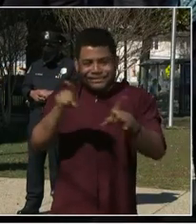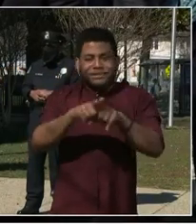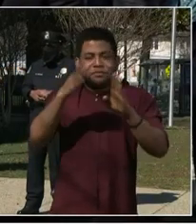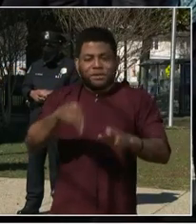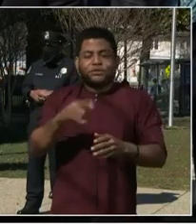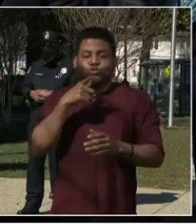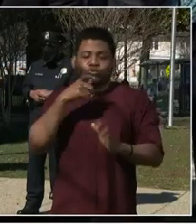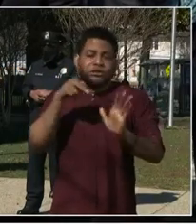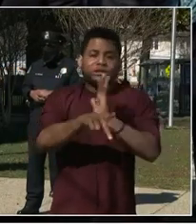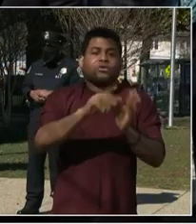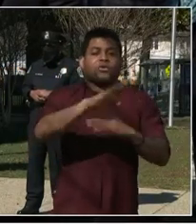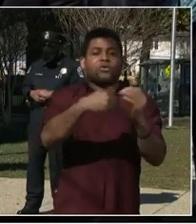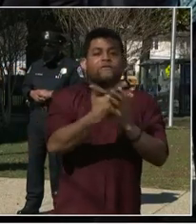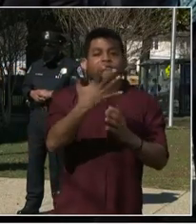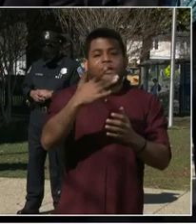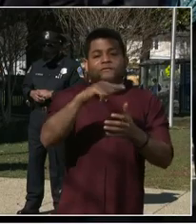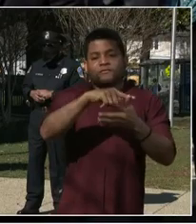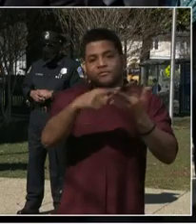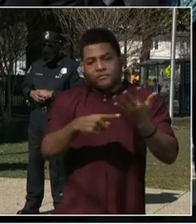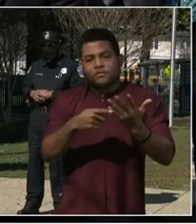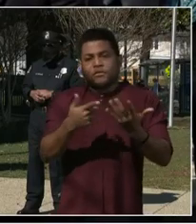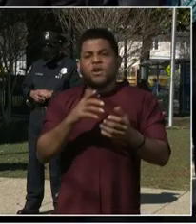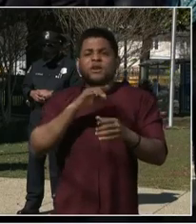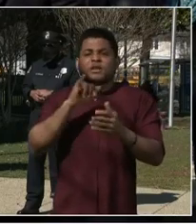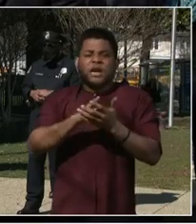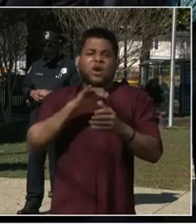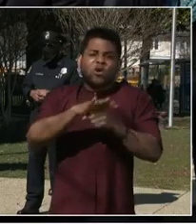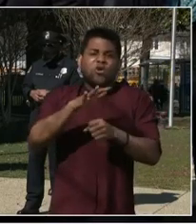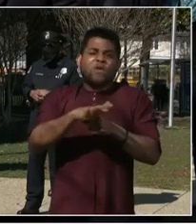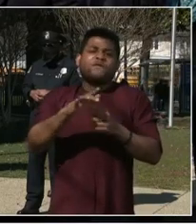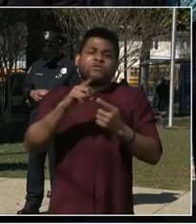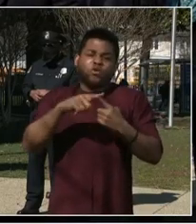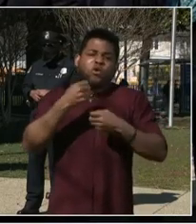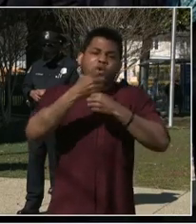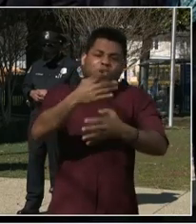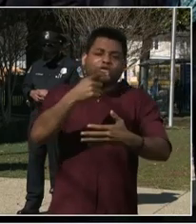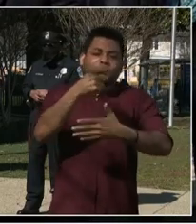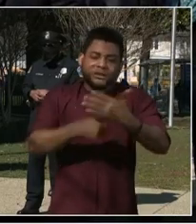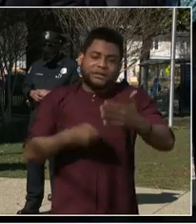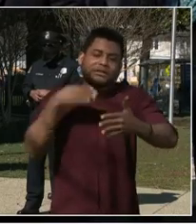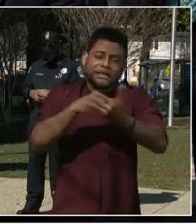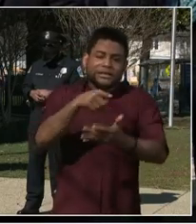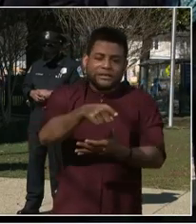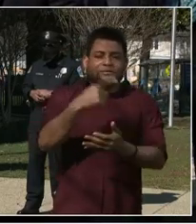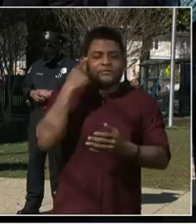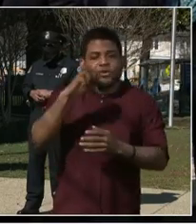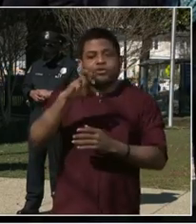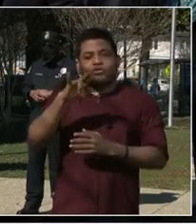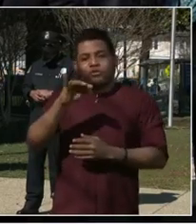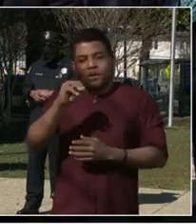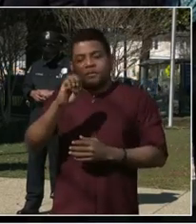enough probable cause to charge that person with the crimes that have occurred here in the District of Columbia.